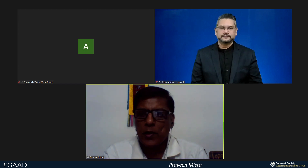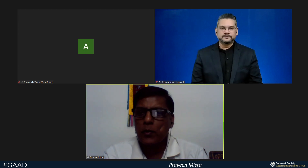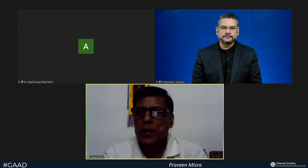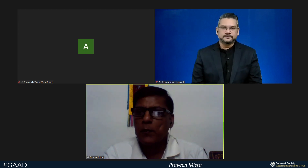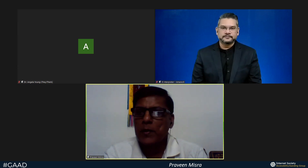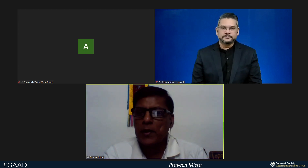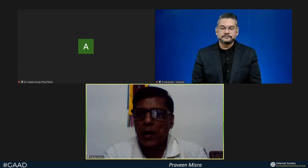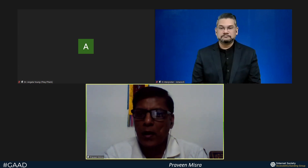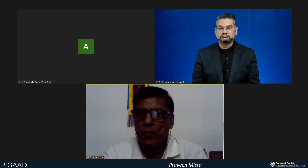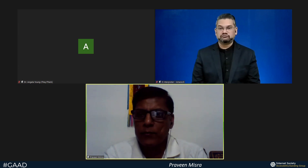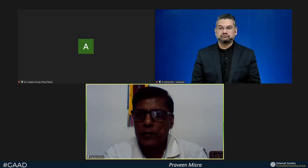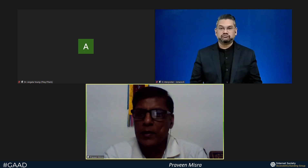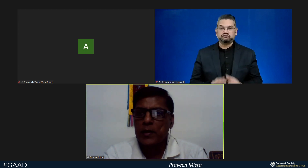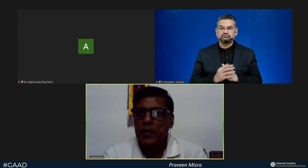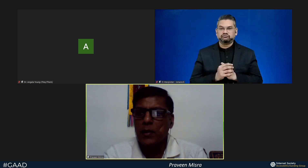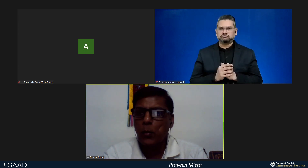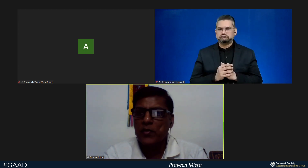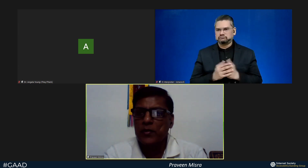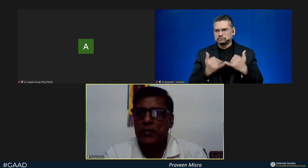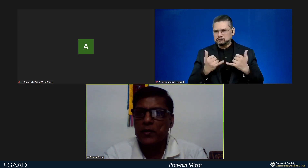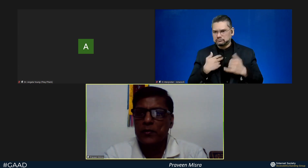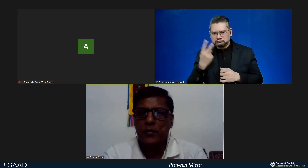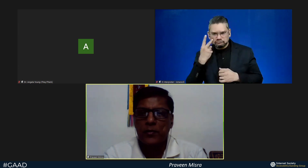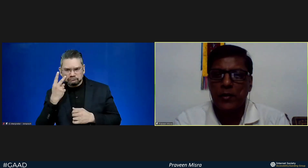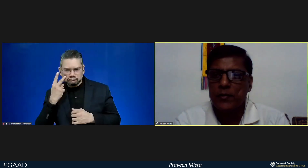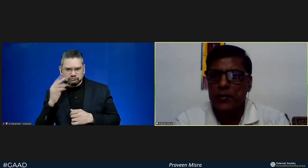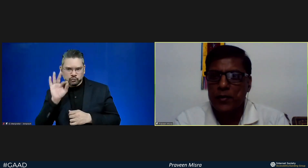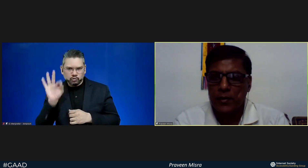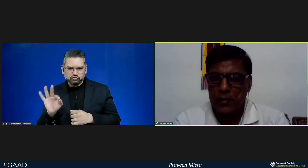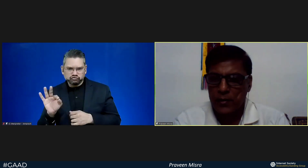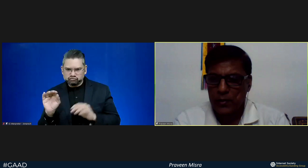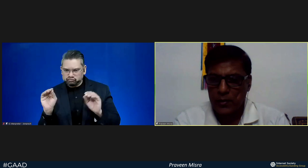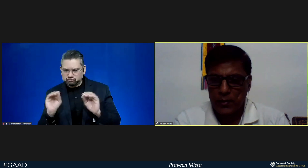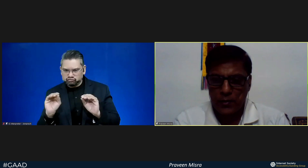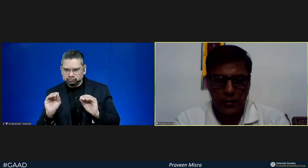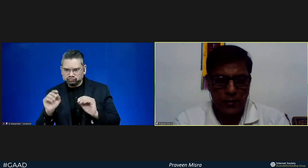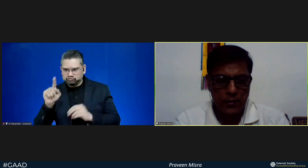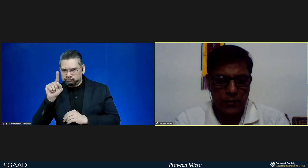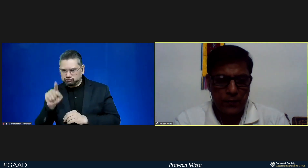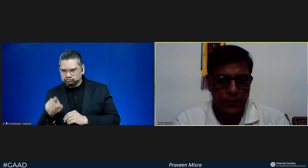So I don't think we have any questions at this stage.